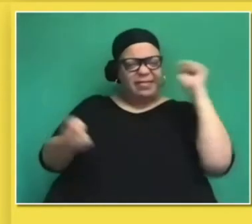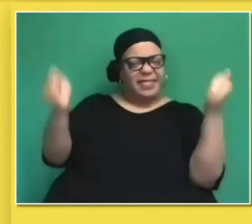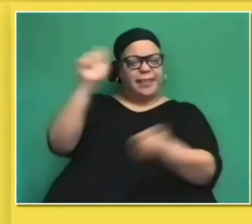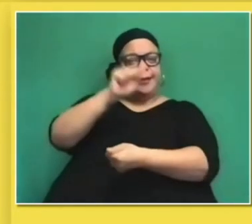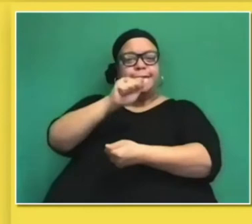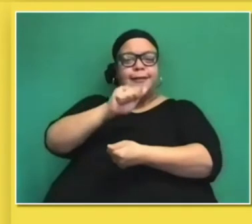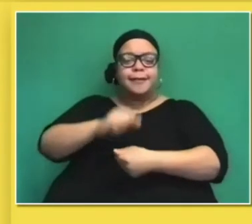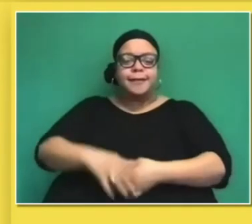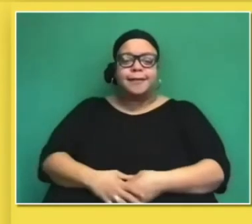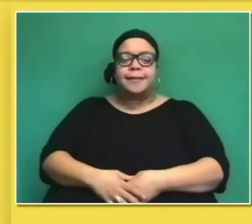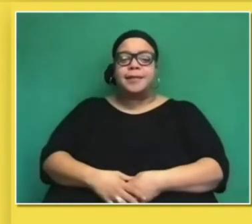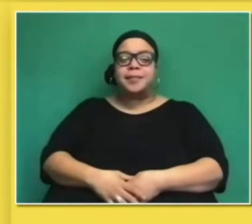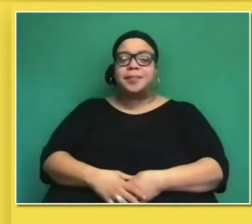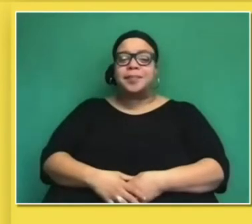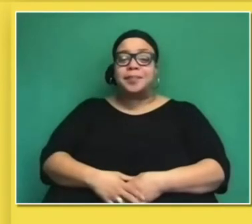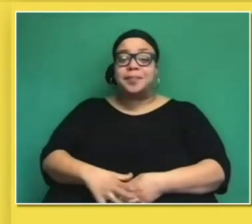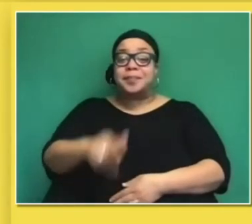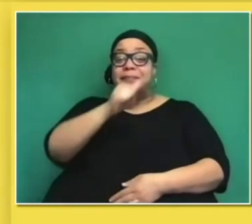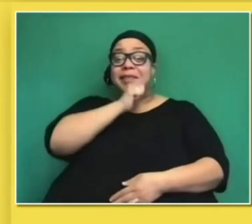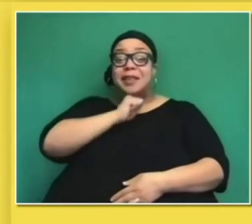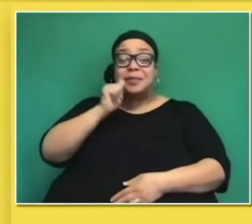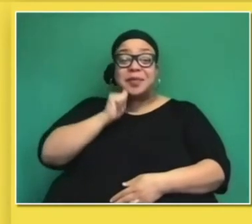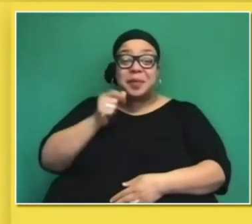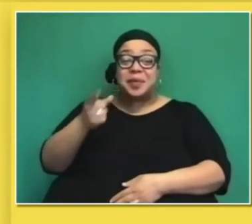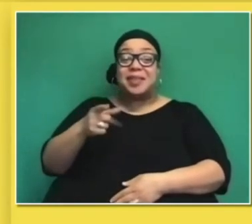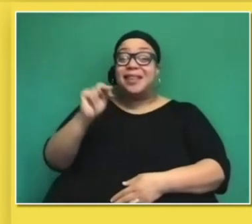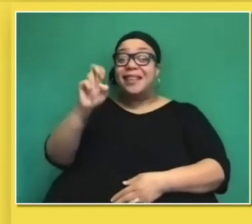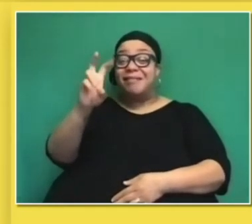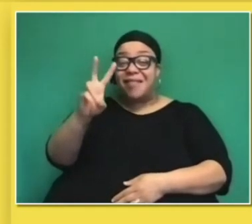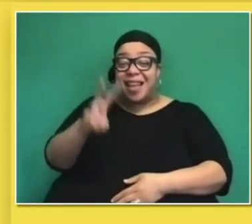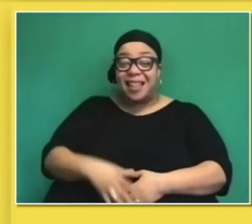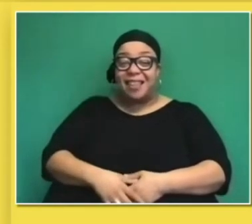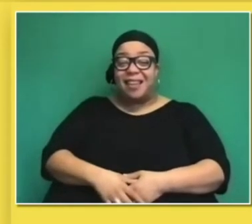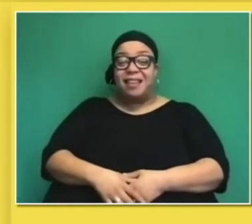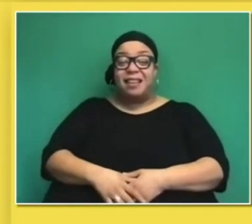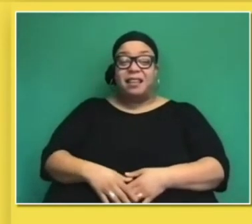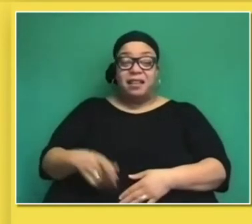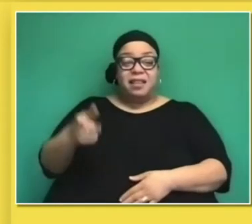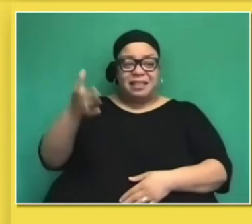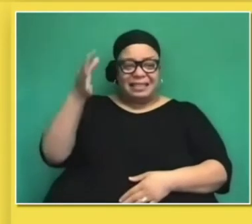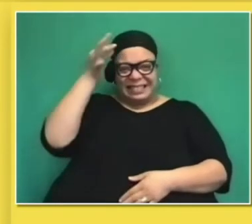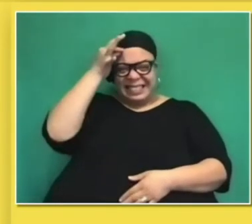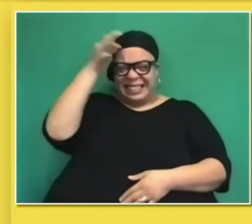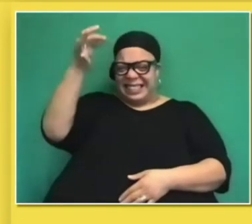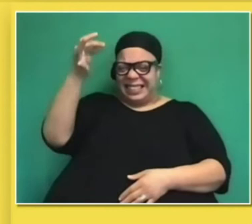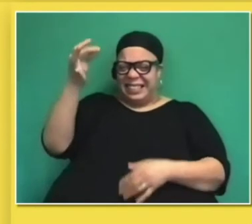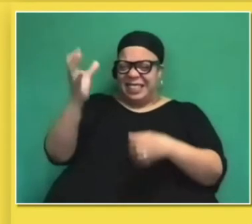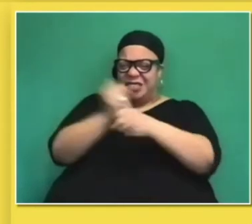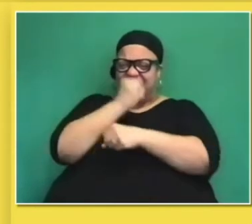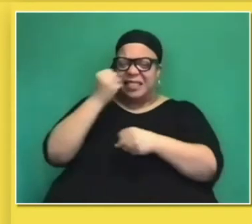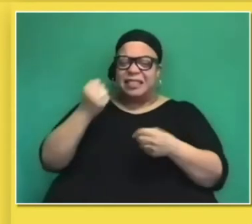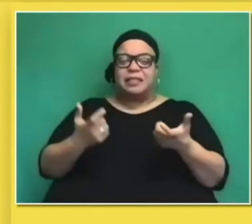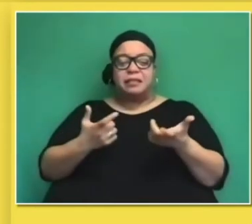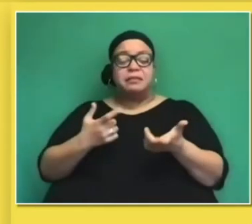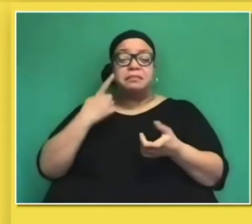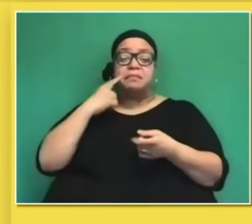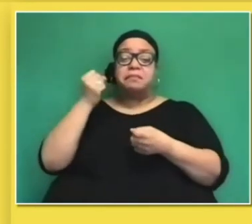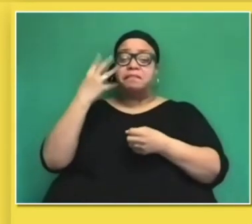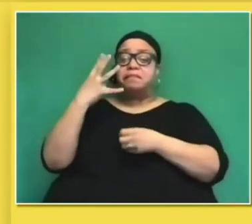them, where years, just a few years ago, the call would have been easy. We are